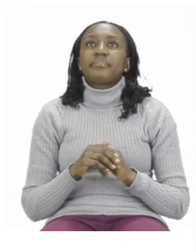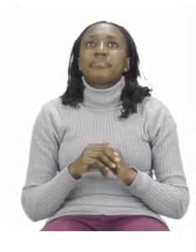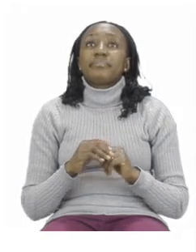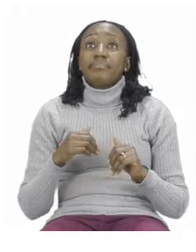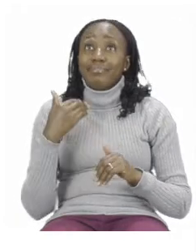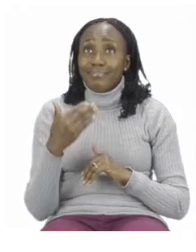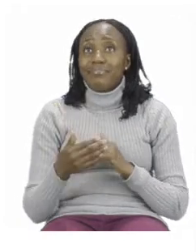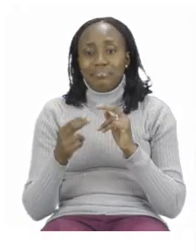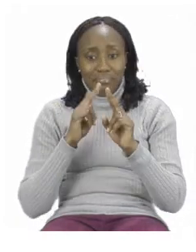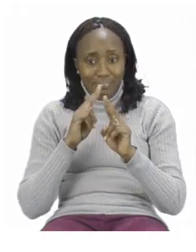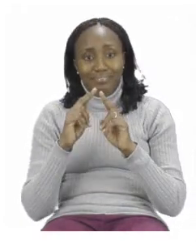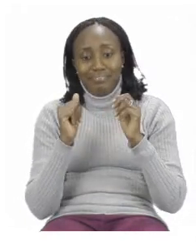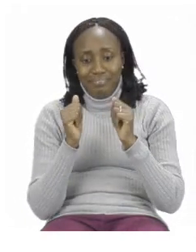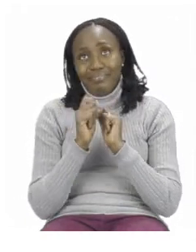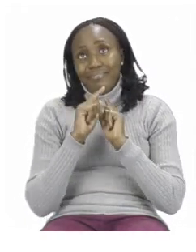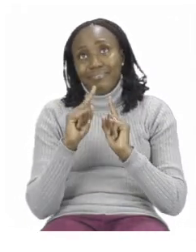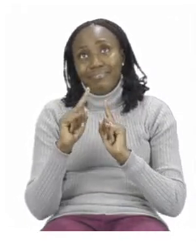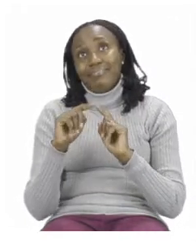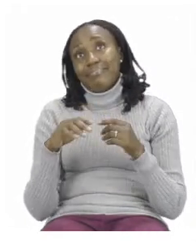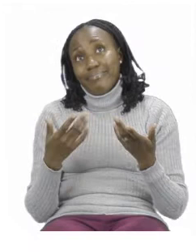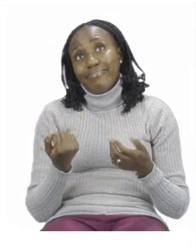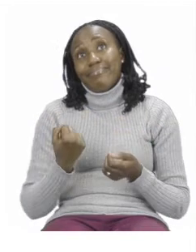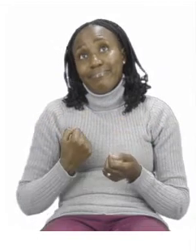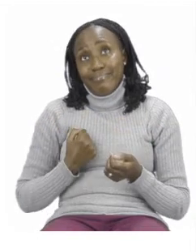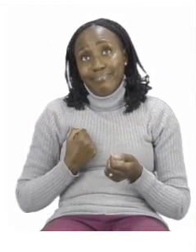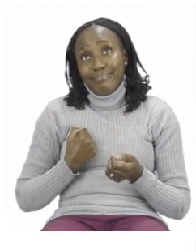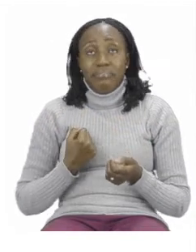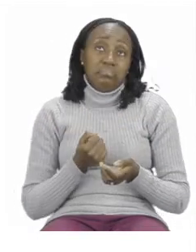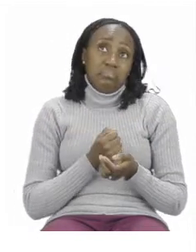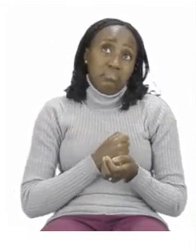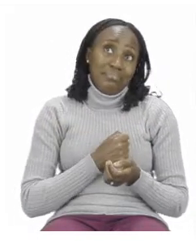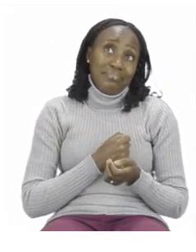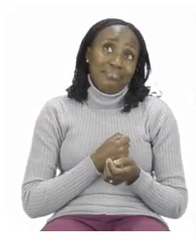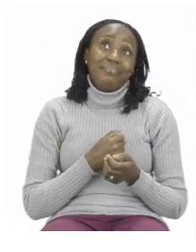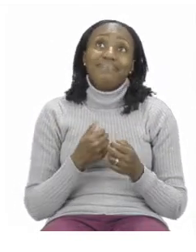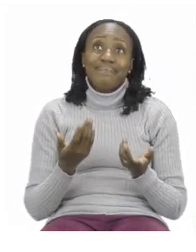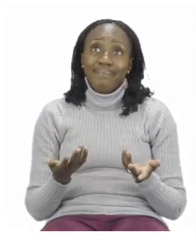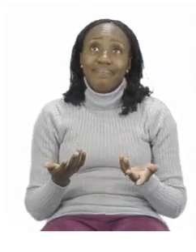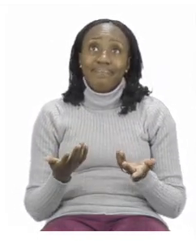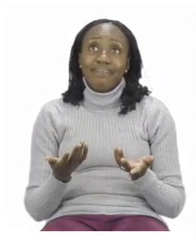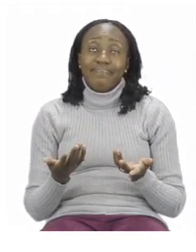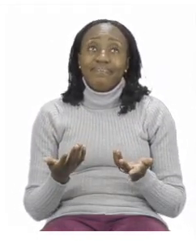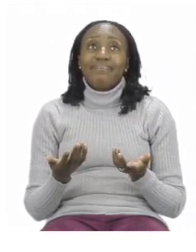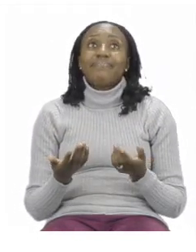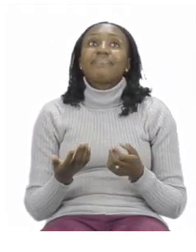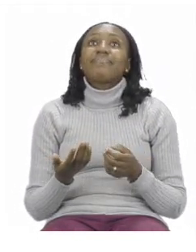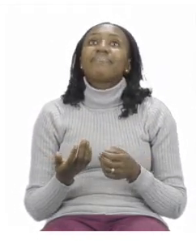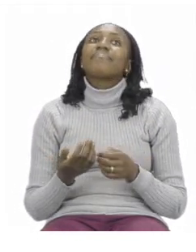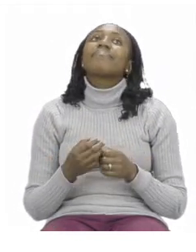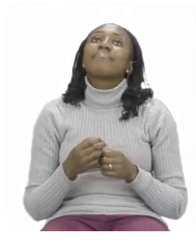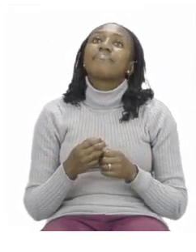teacher or parent. Now remember, boys and girls, we said a water source is a